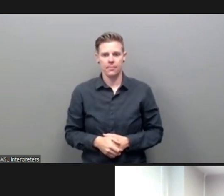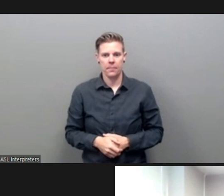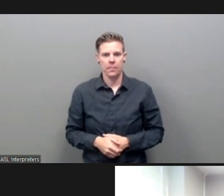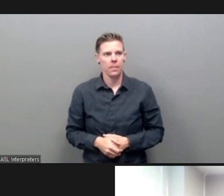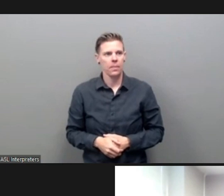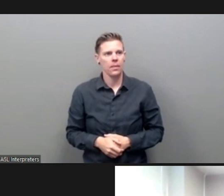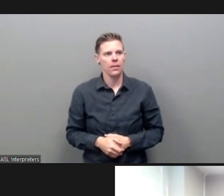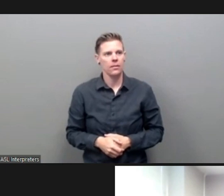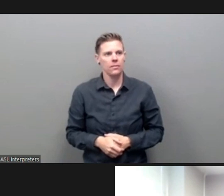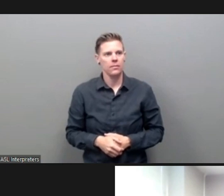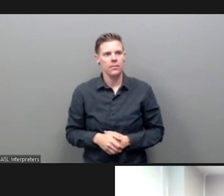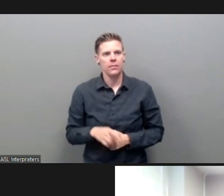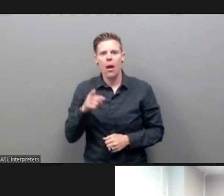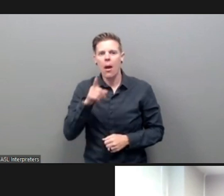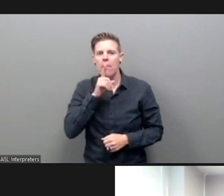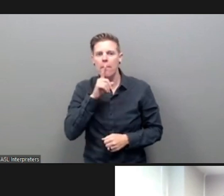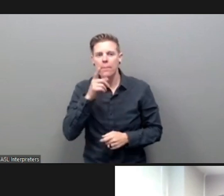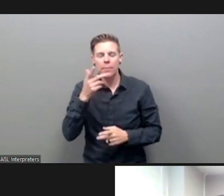You're on mute, I think.